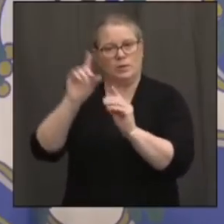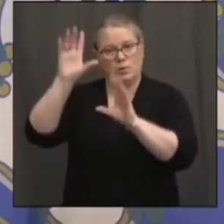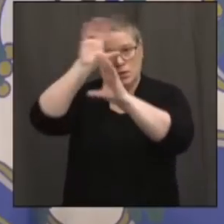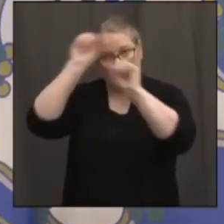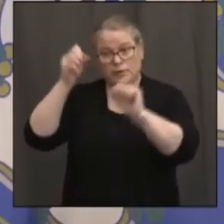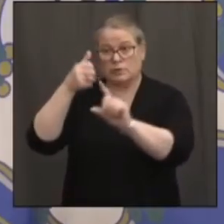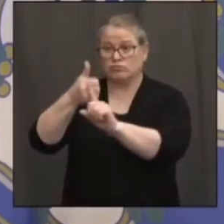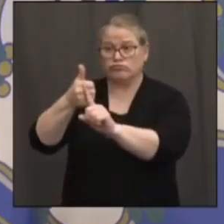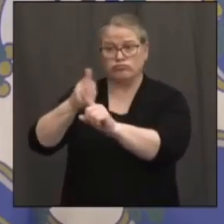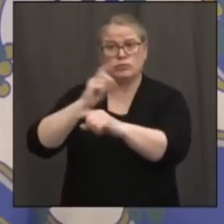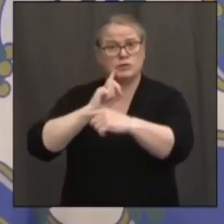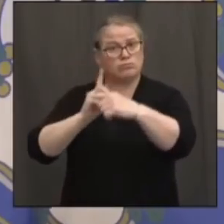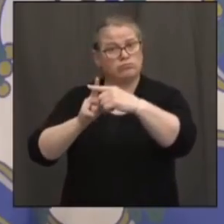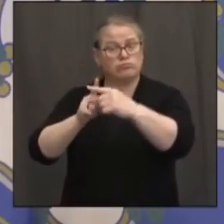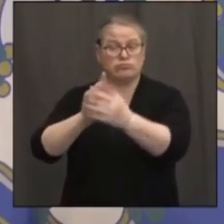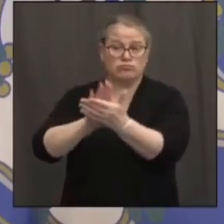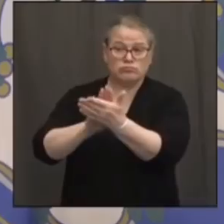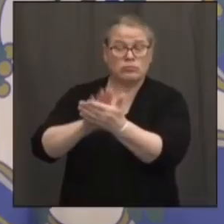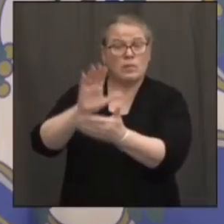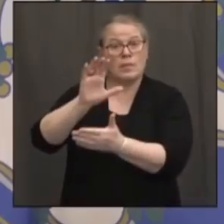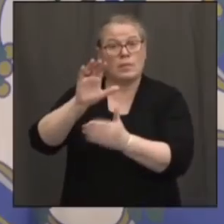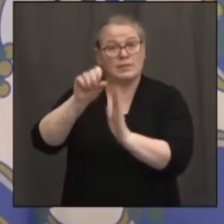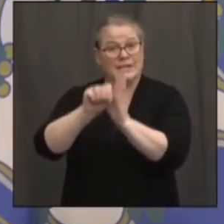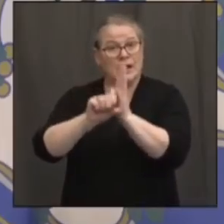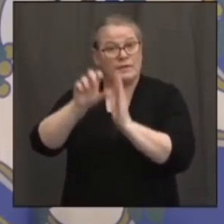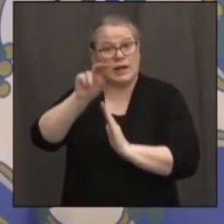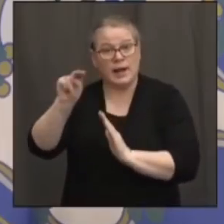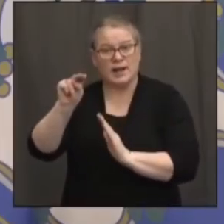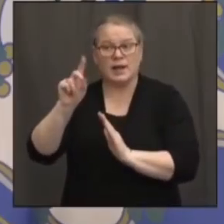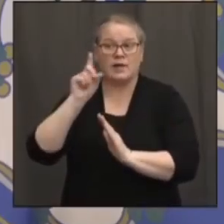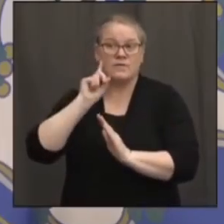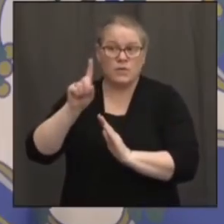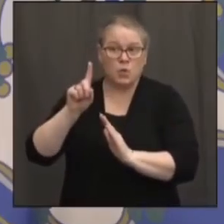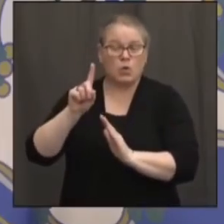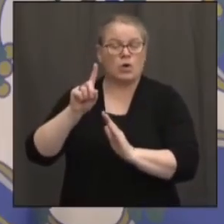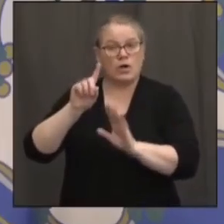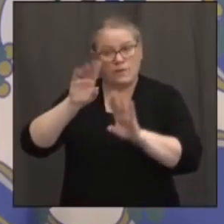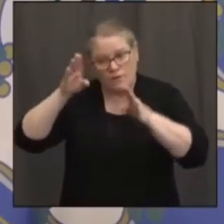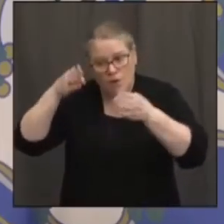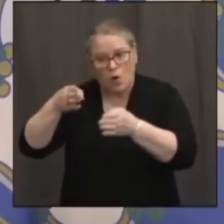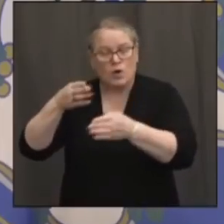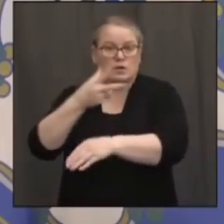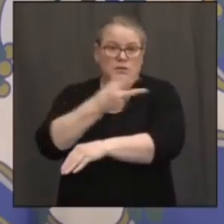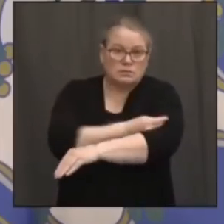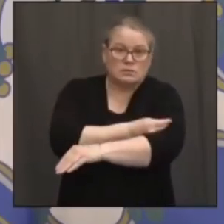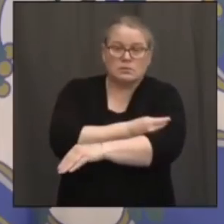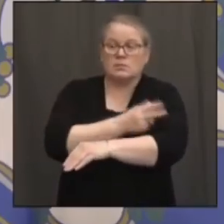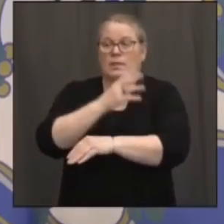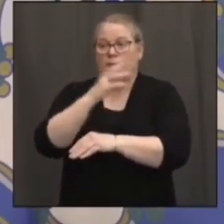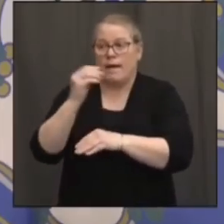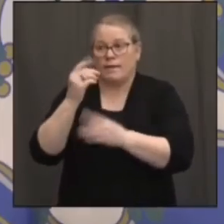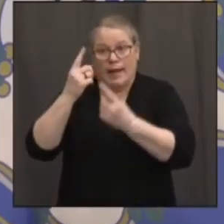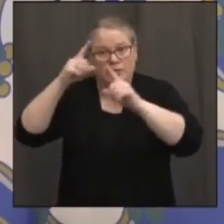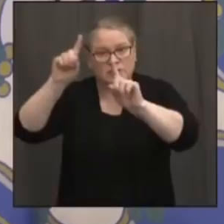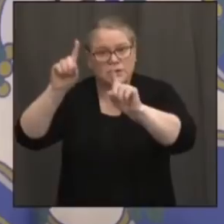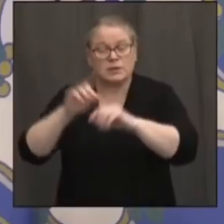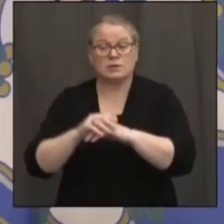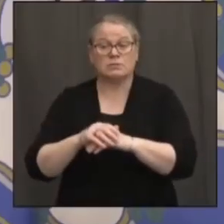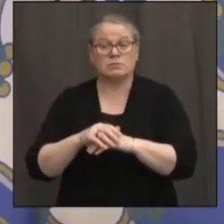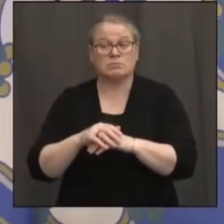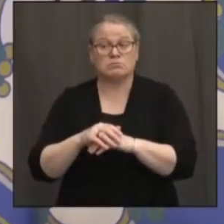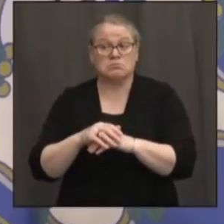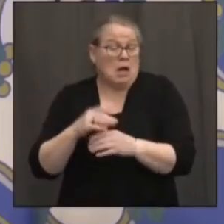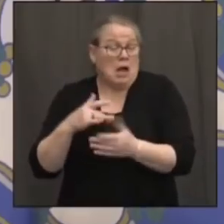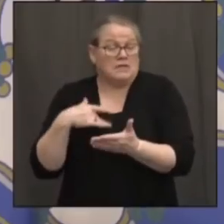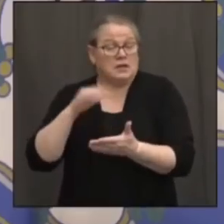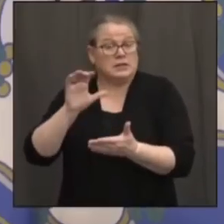just speed but equity. So I think we're, that said, I think the CDC is keeping to their guidelines such as they have them right now. But